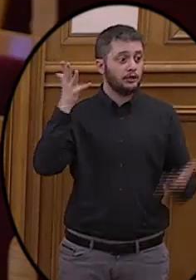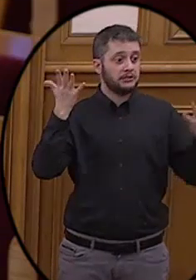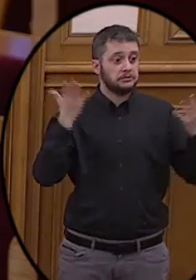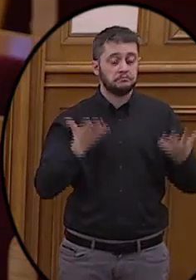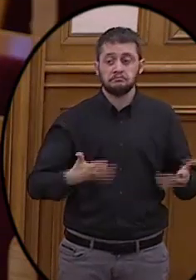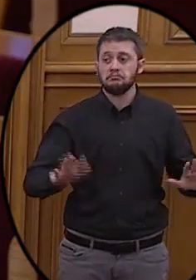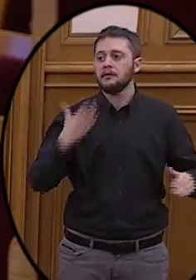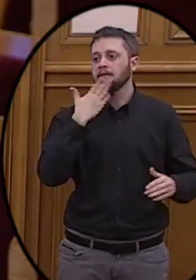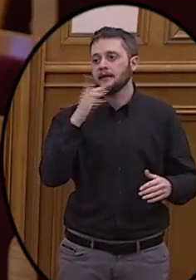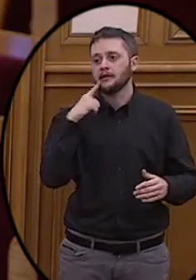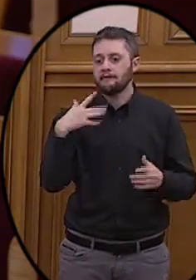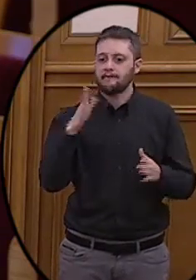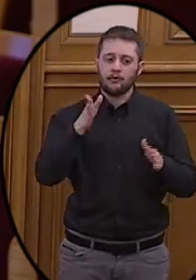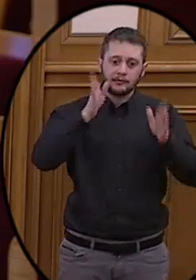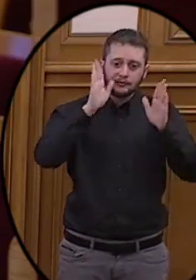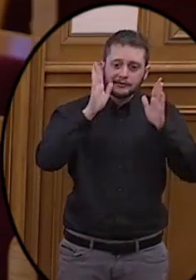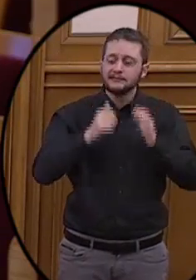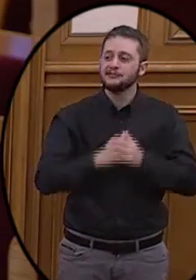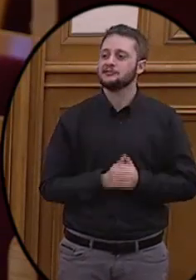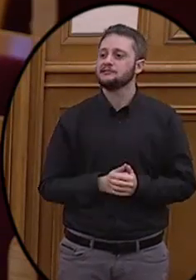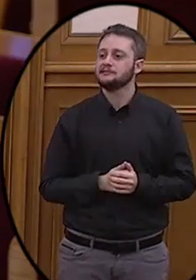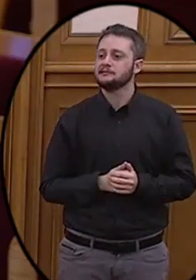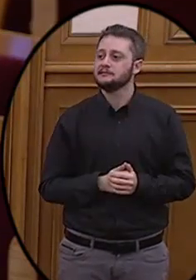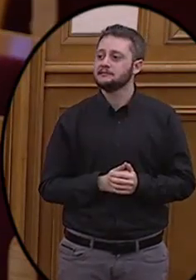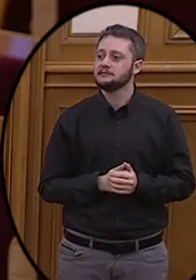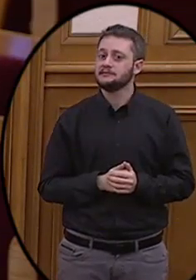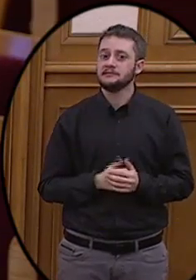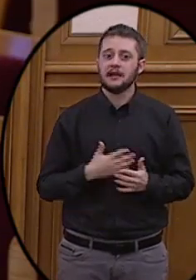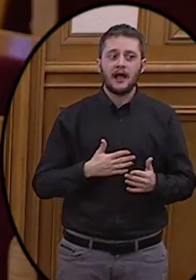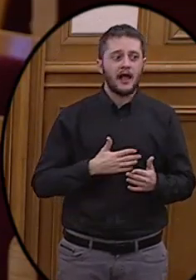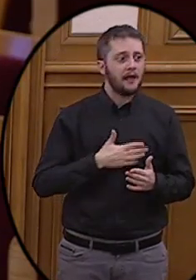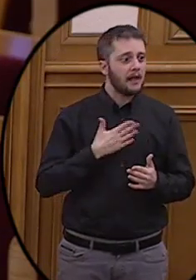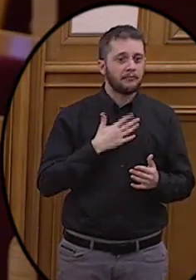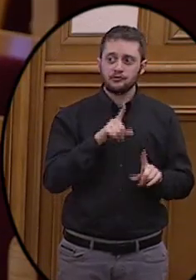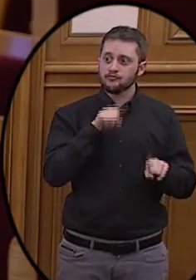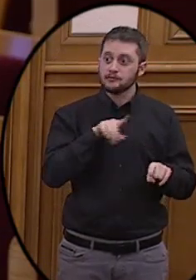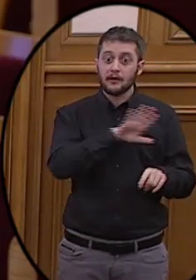for your time and attention, and I'm happy to do my best to answer any questions.